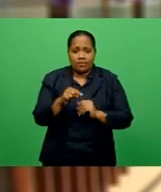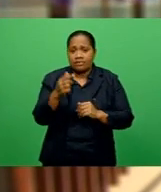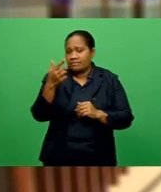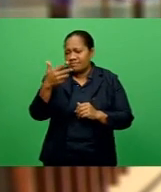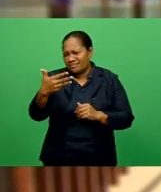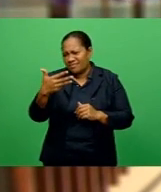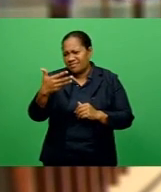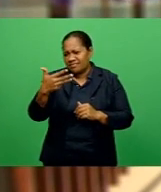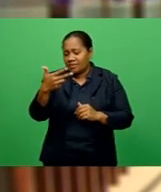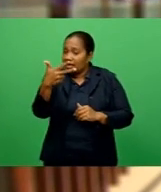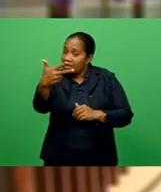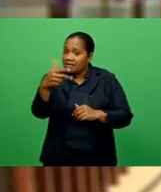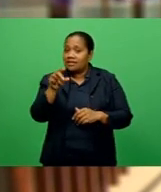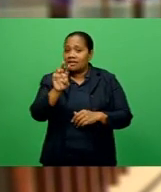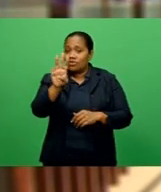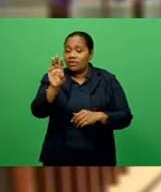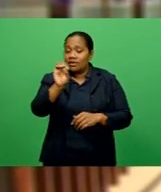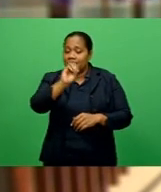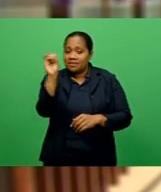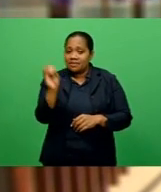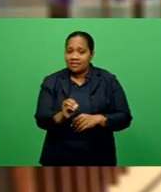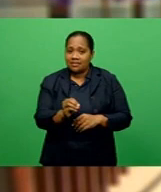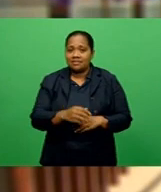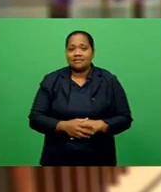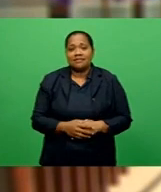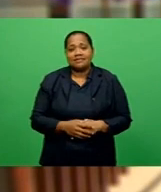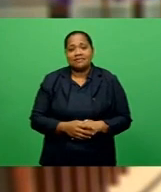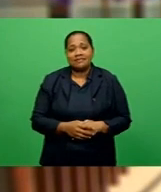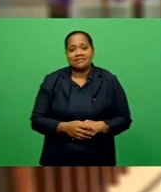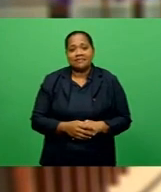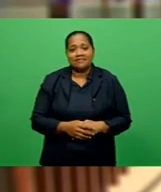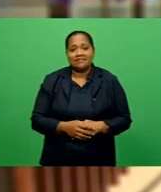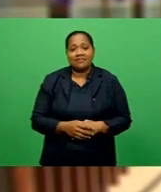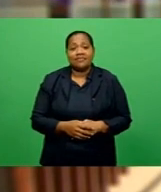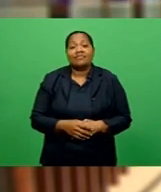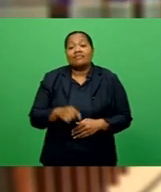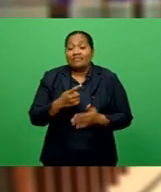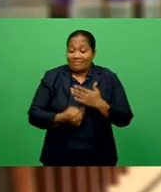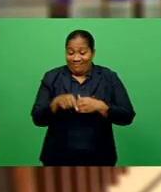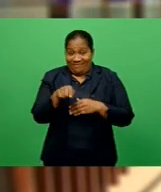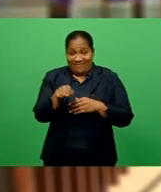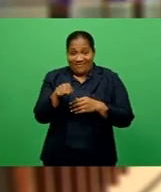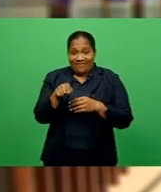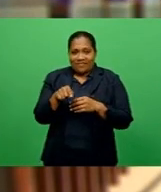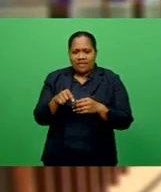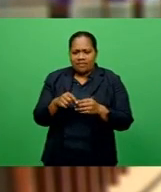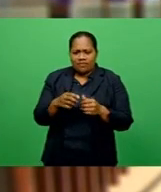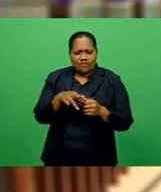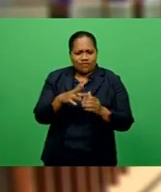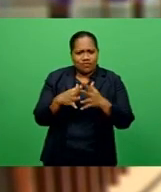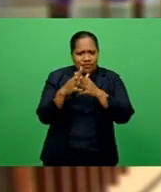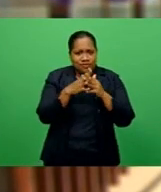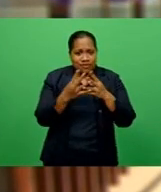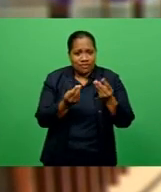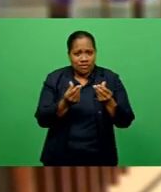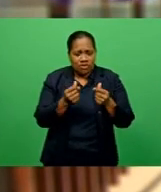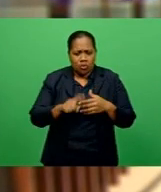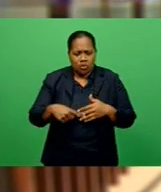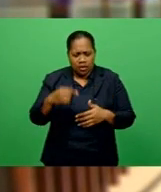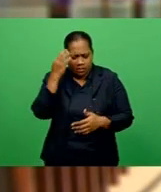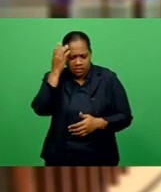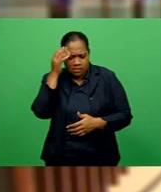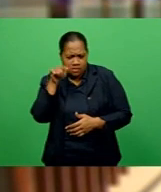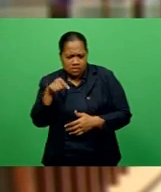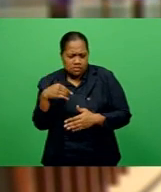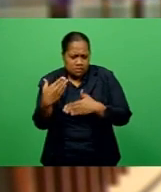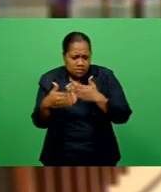at $3.23 billion. Globally, stock indexes eased in favor of the US dollar amid continued concern over the